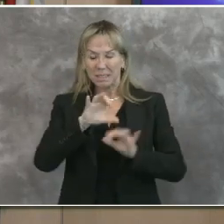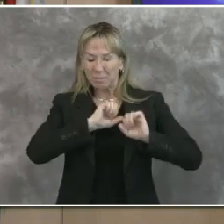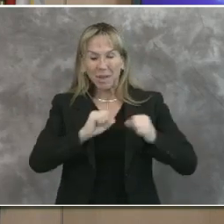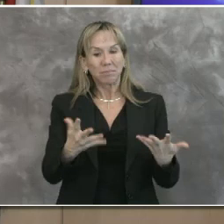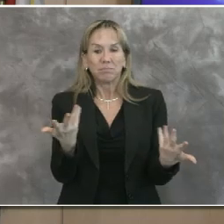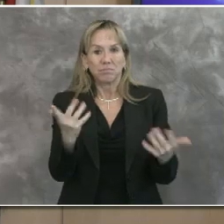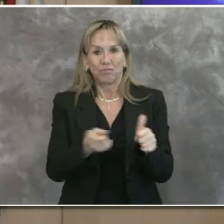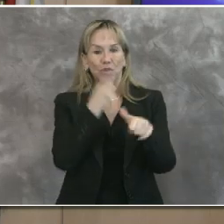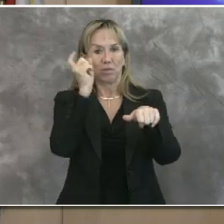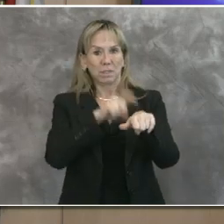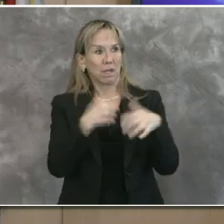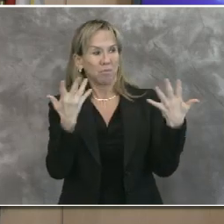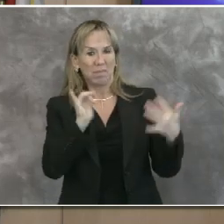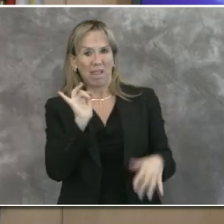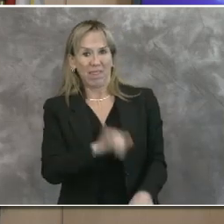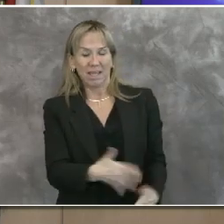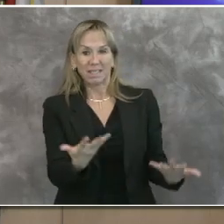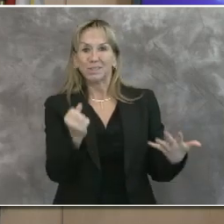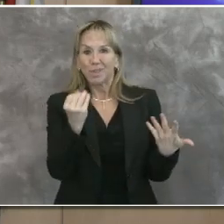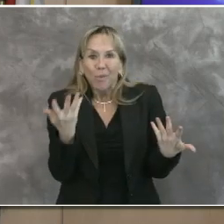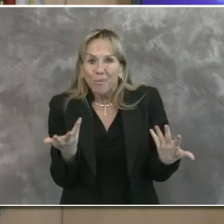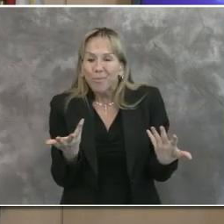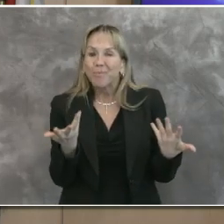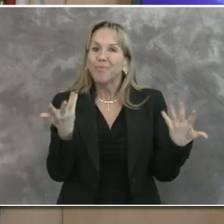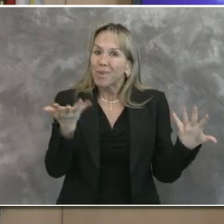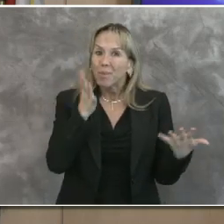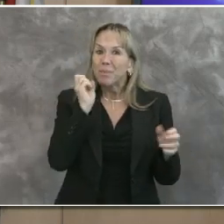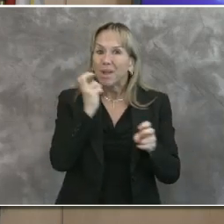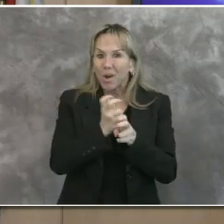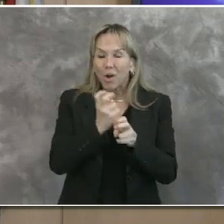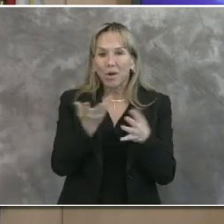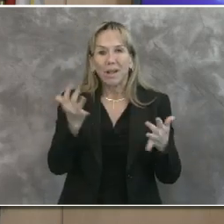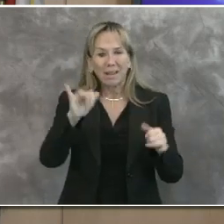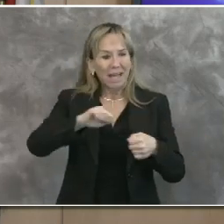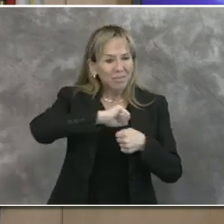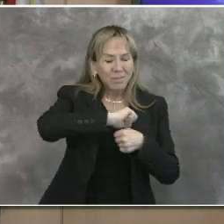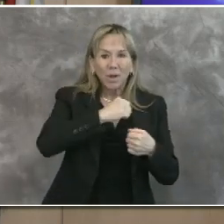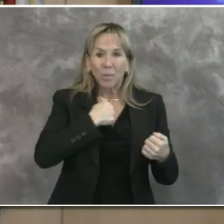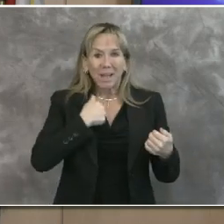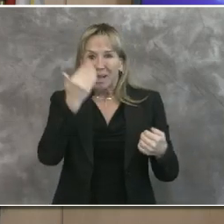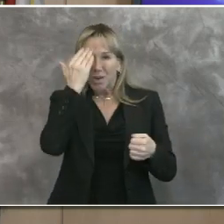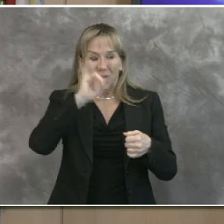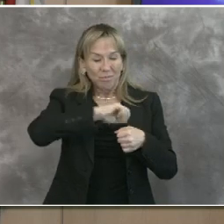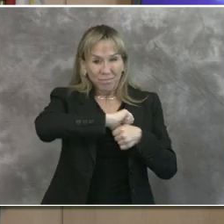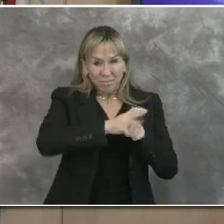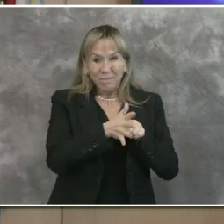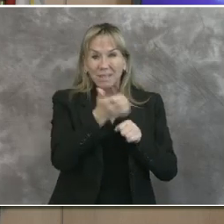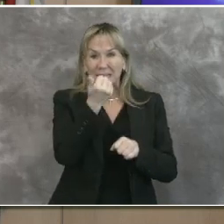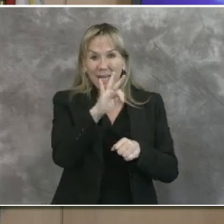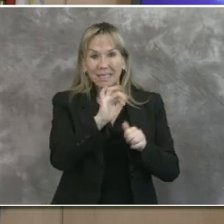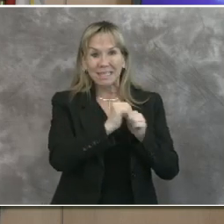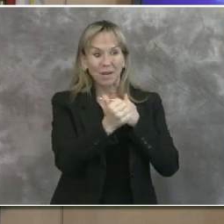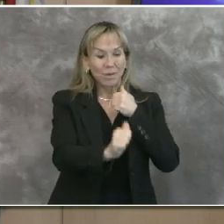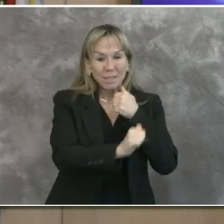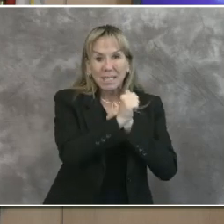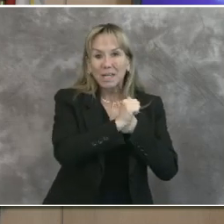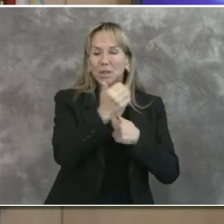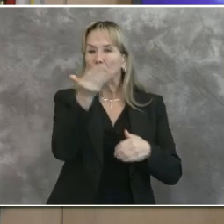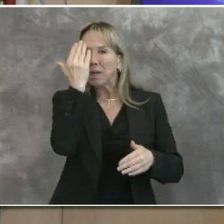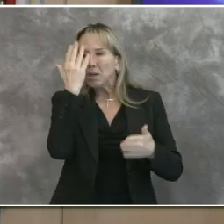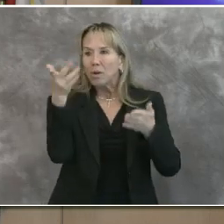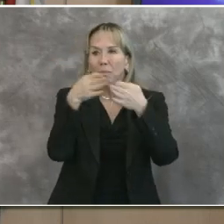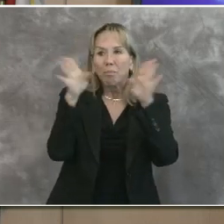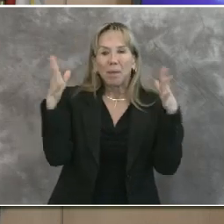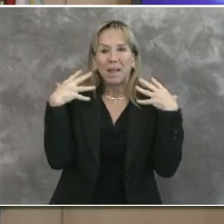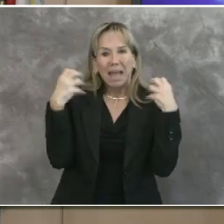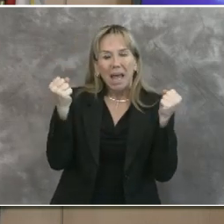ever-changing situation, mindful of the dangers of COVID-19, mindful of the total impacts on public health, and mindful of the